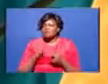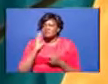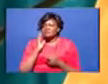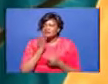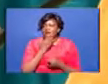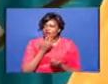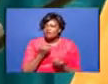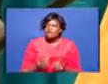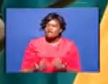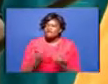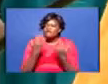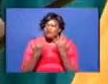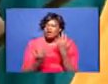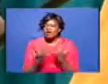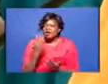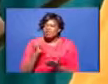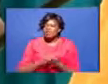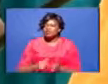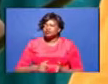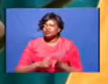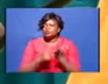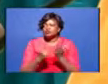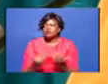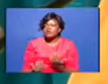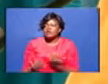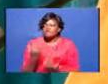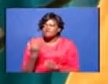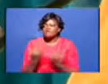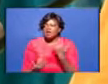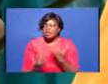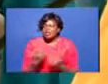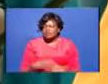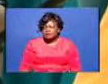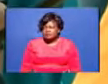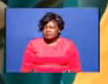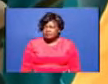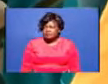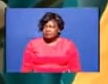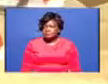fire, which symbolizes the fire of renunciation.